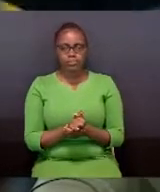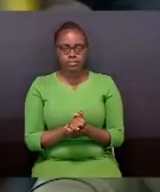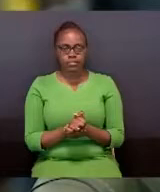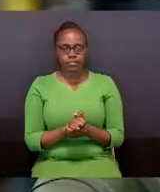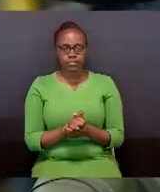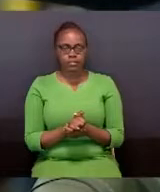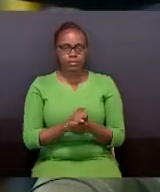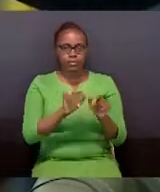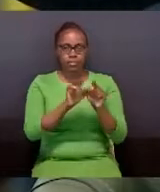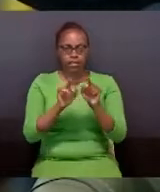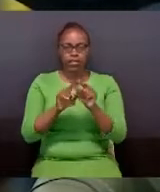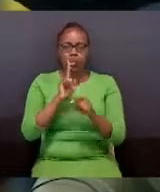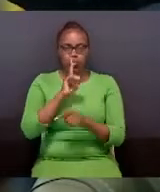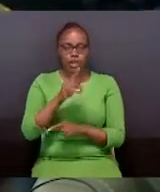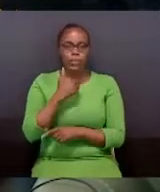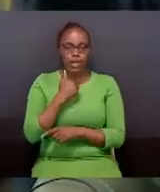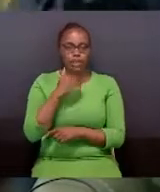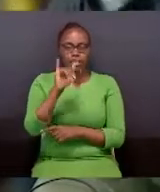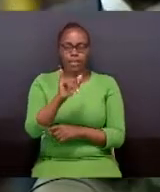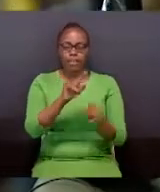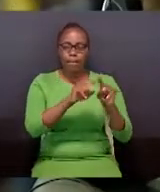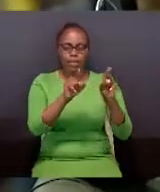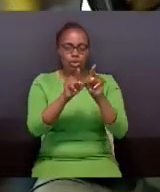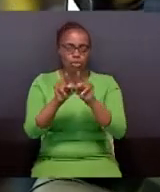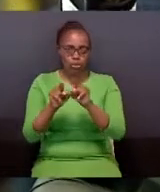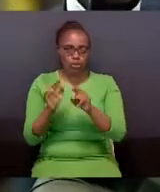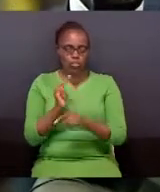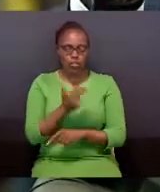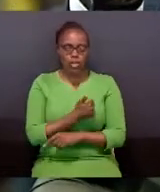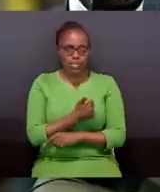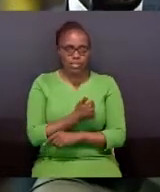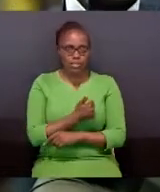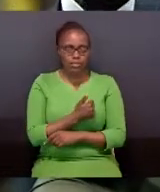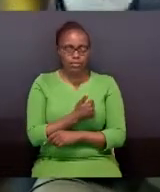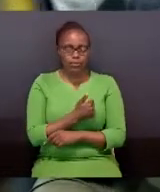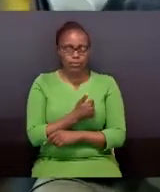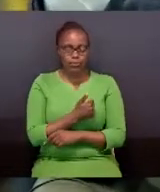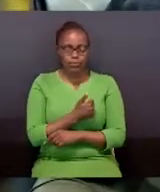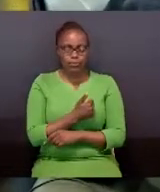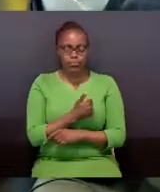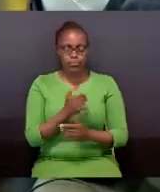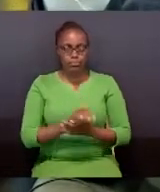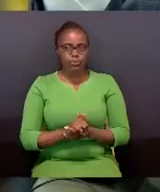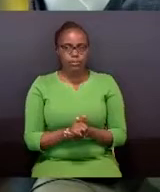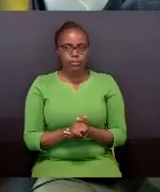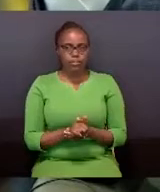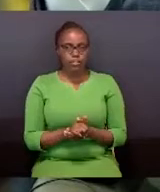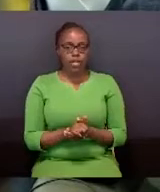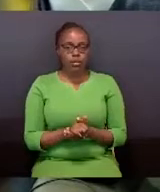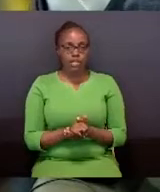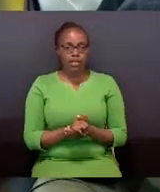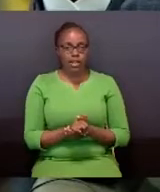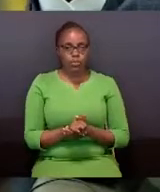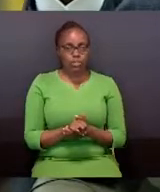than reassuring her. Well, first of all, I'm glad she realizes that this is